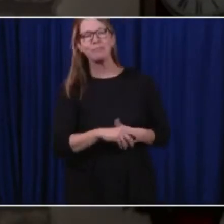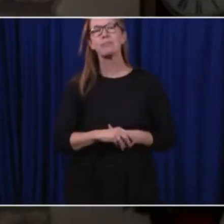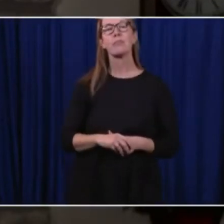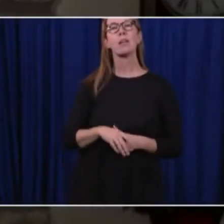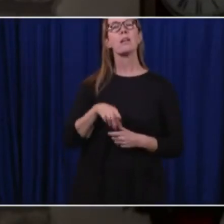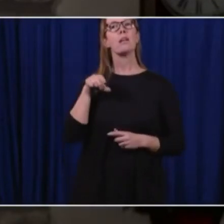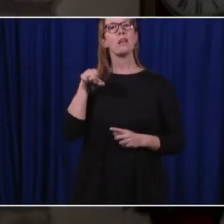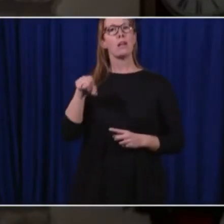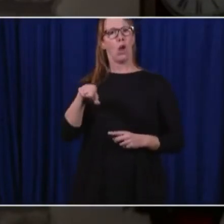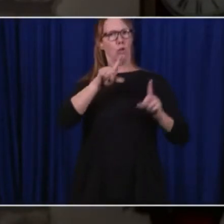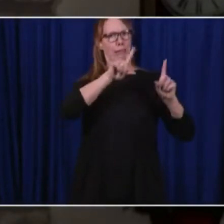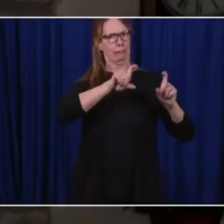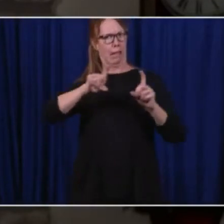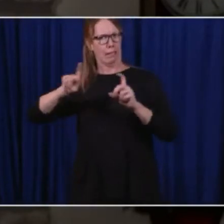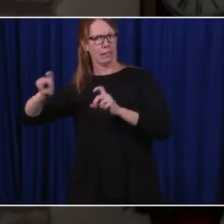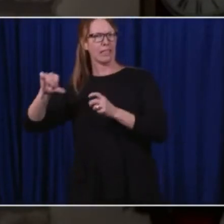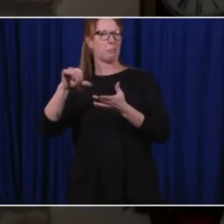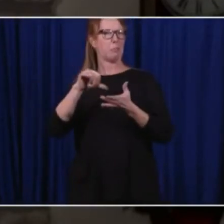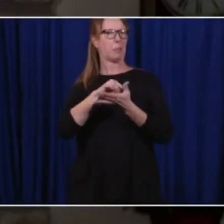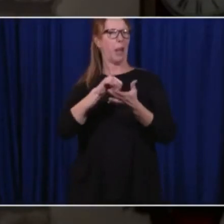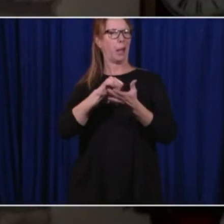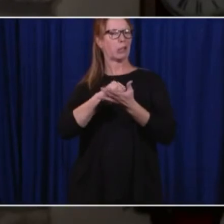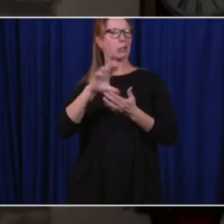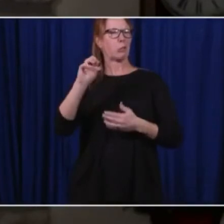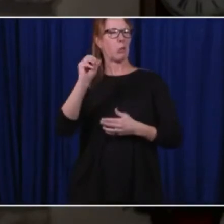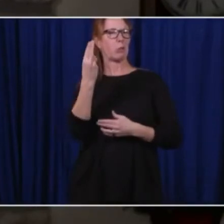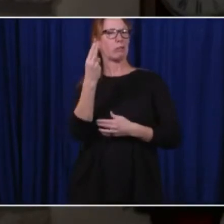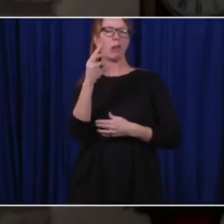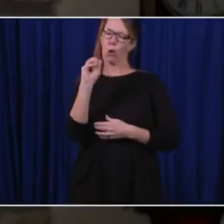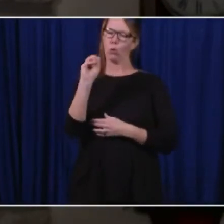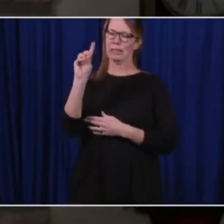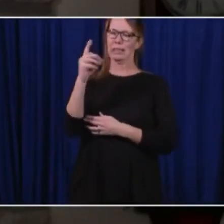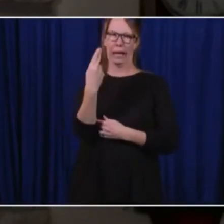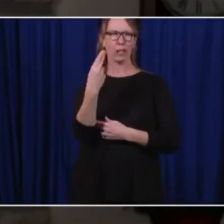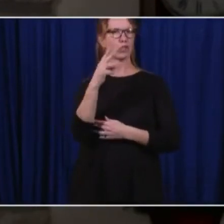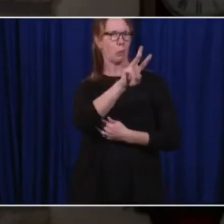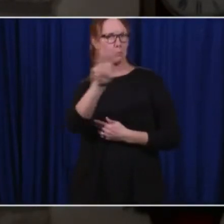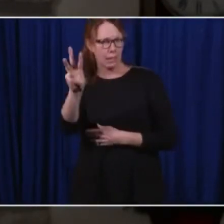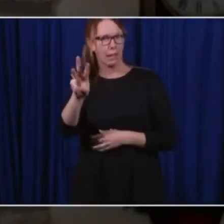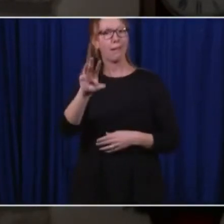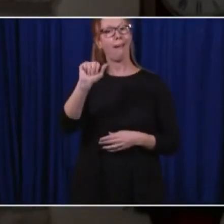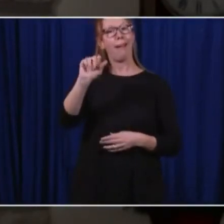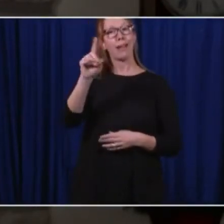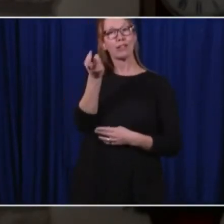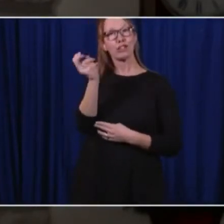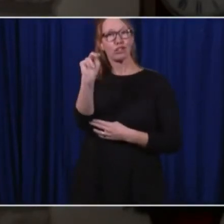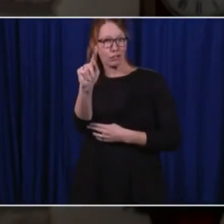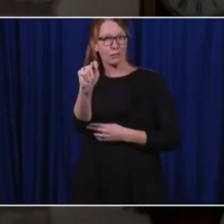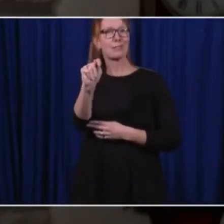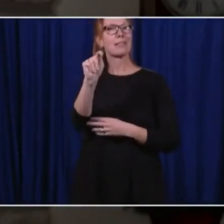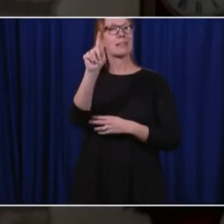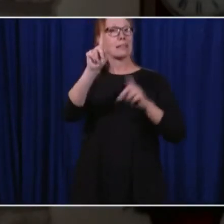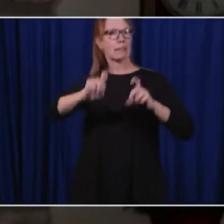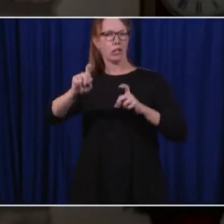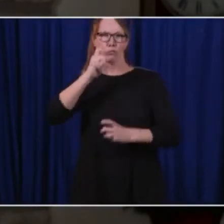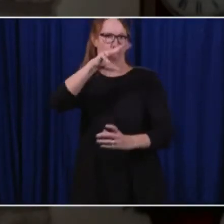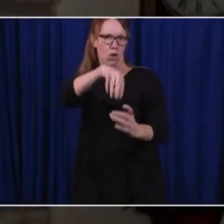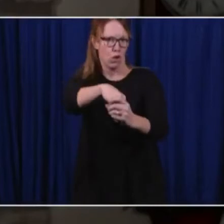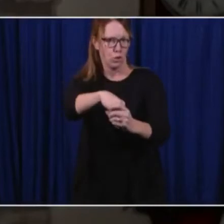According to the testing page on the ODH website, antigen tests are not included in the number of